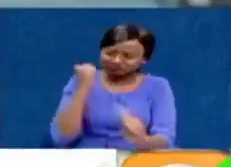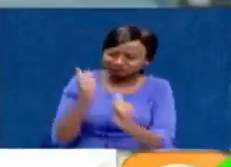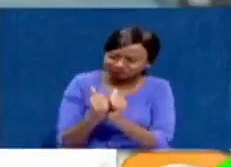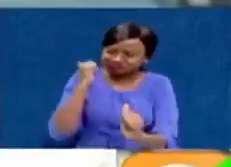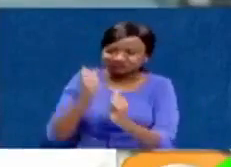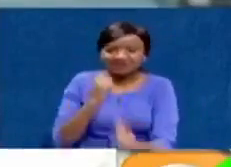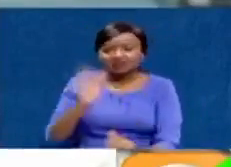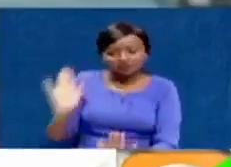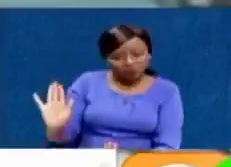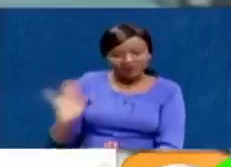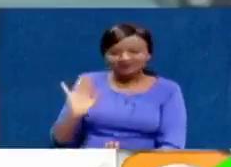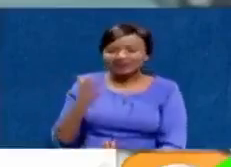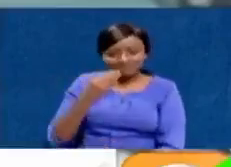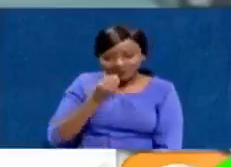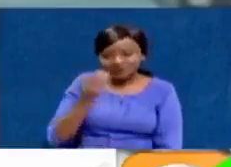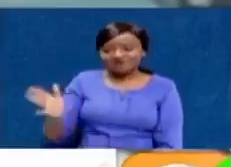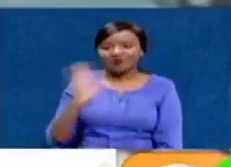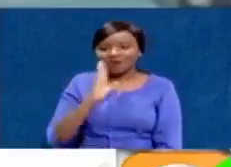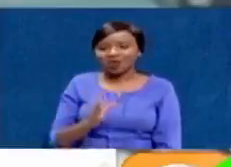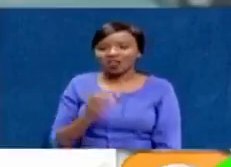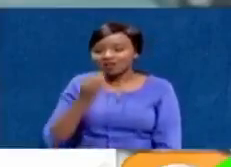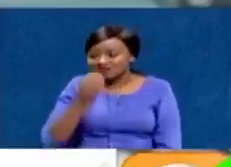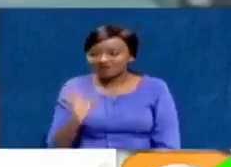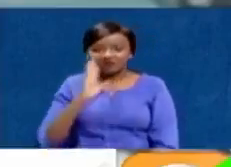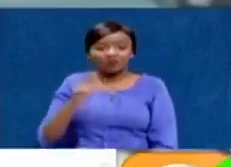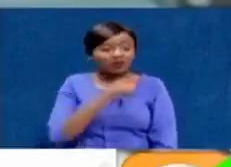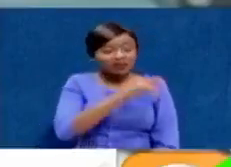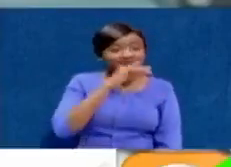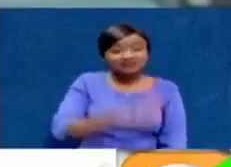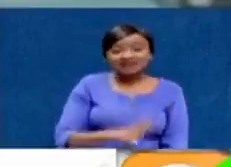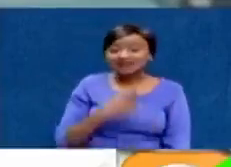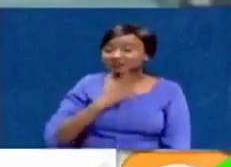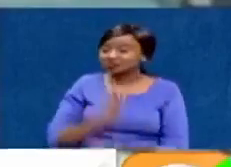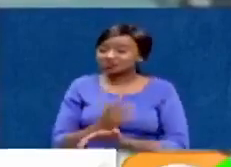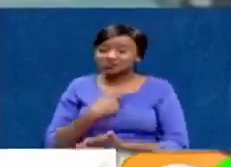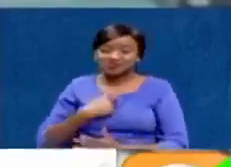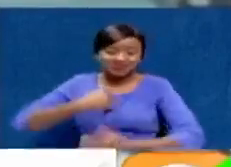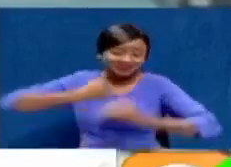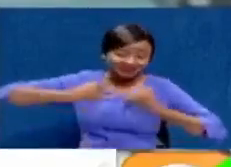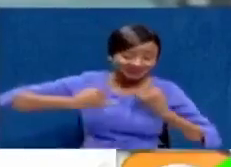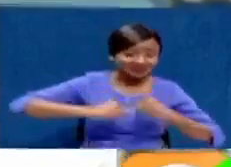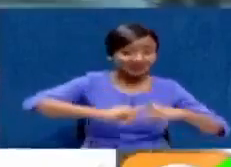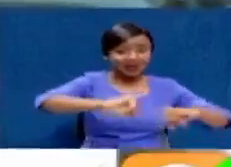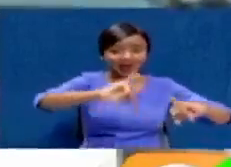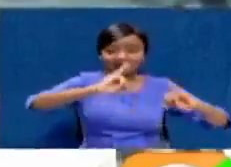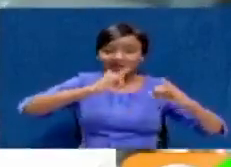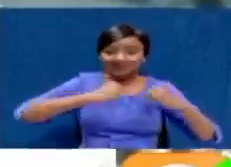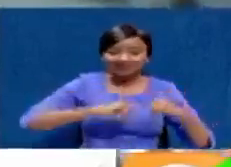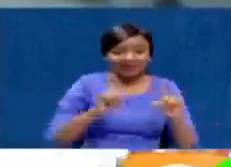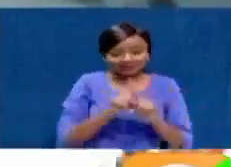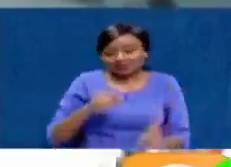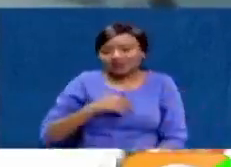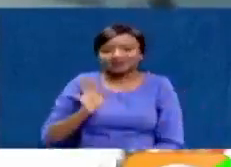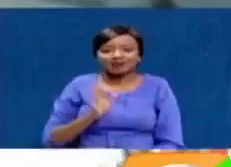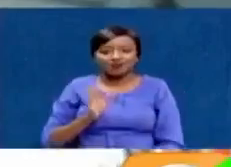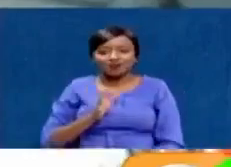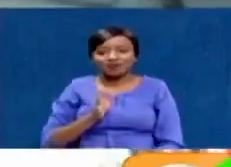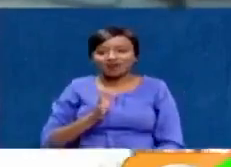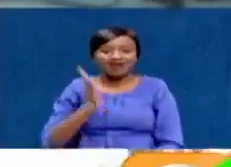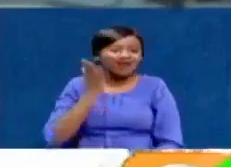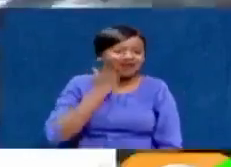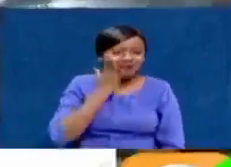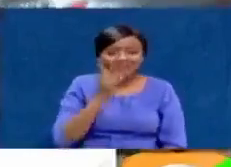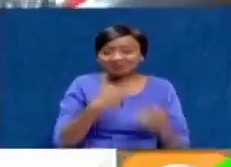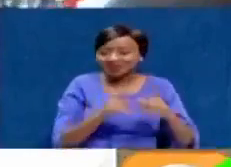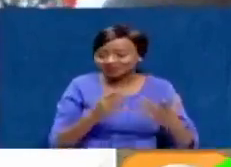ananiambia nigoje, ataniambia. Huyo mtoto nimemjaribu kama mzazi,